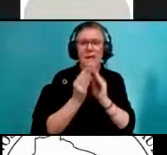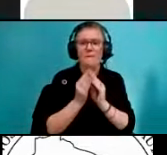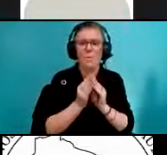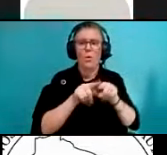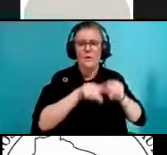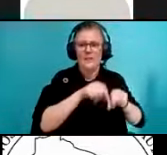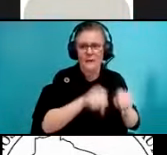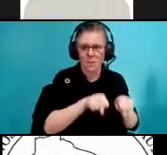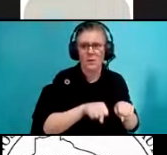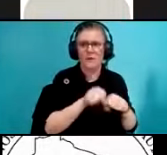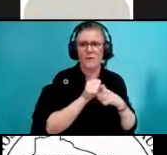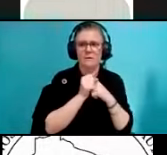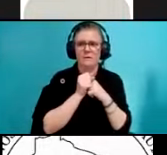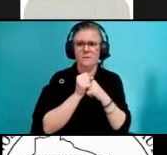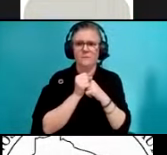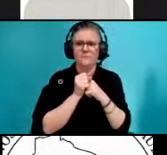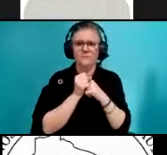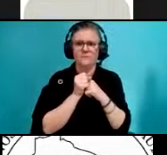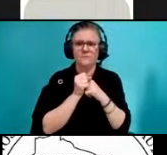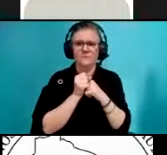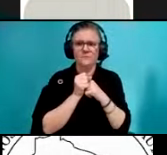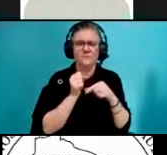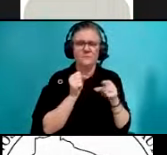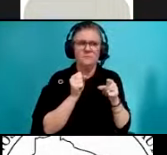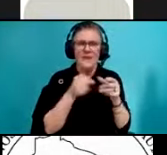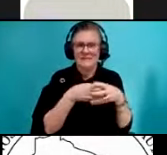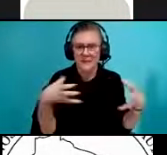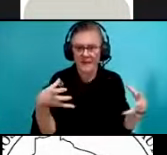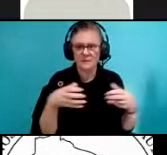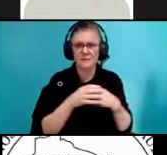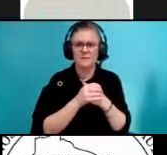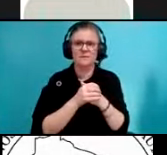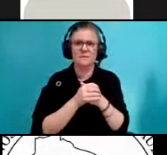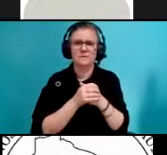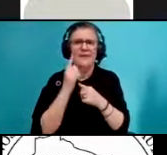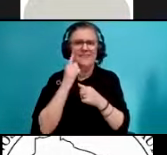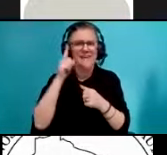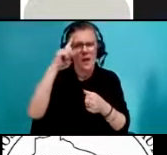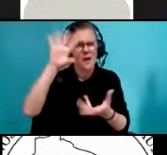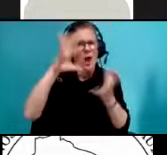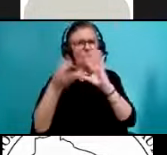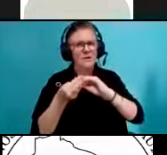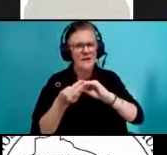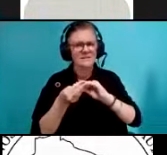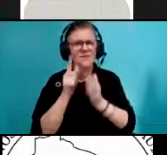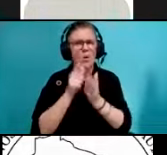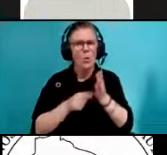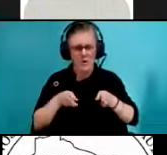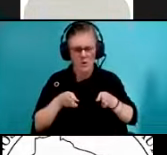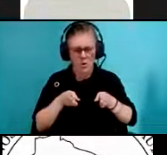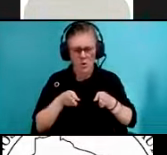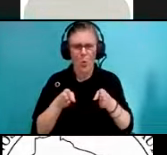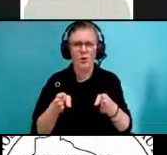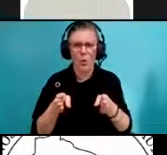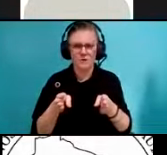reliable and expanded, you would want to think comprehensively about what corridors you'd want to make those sort of